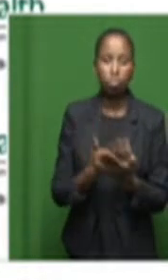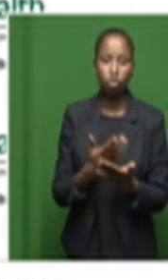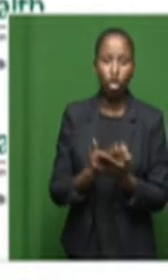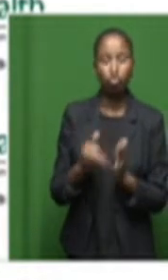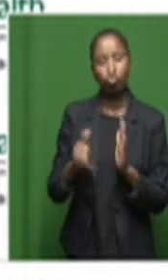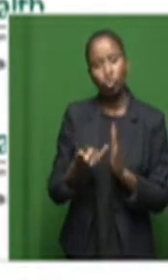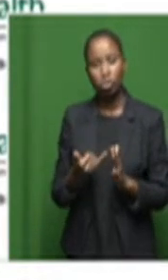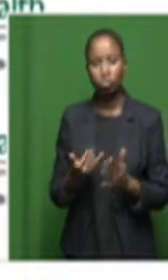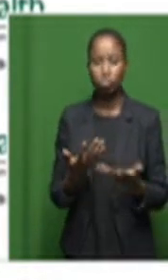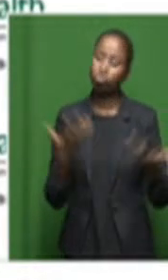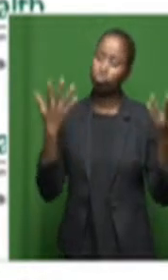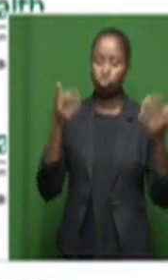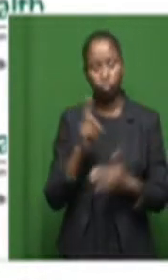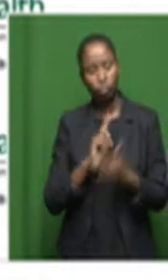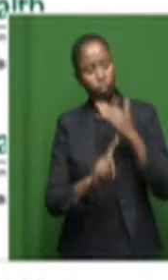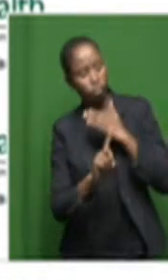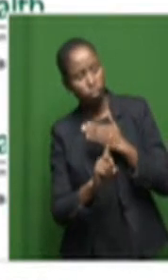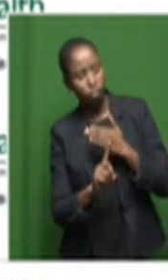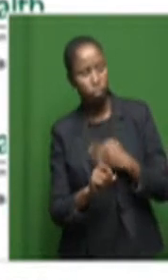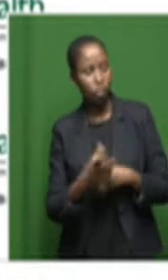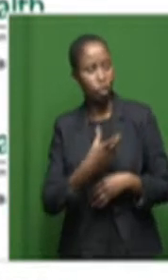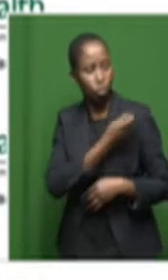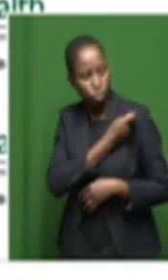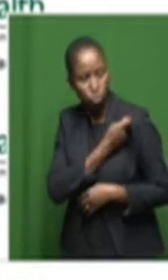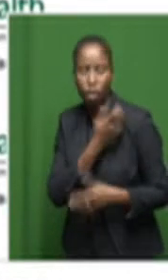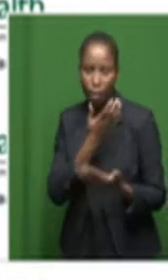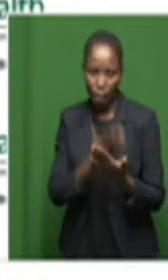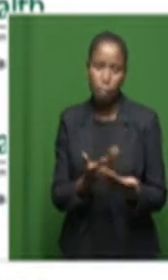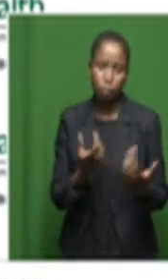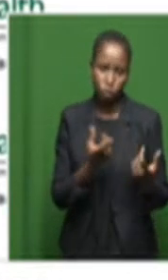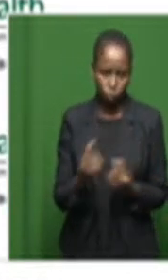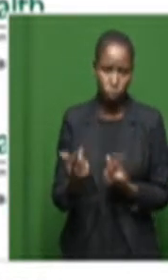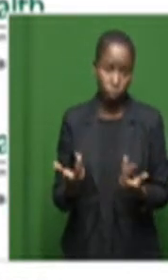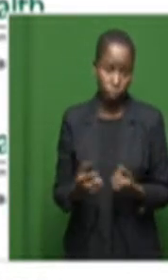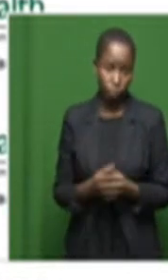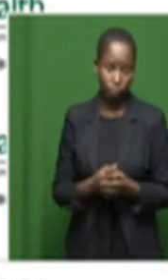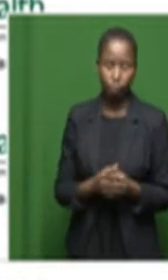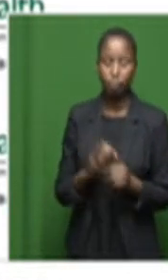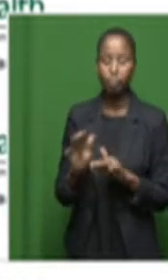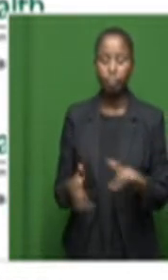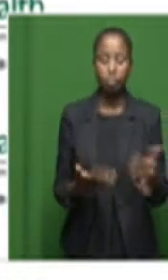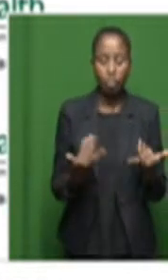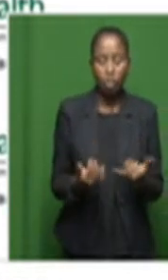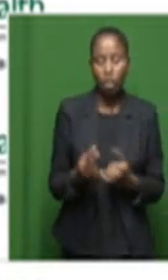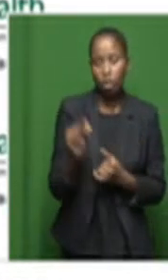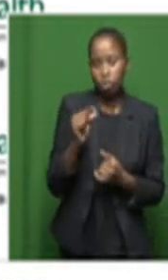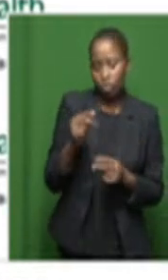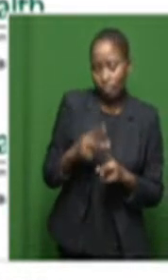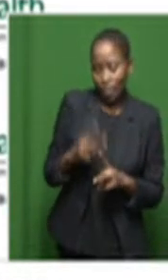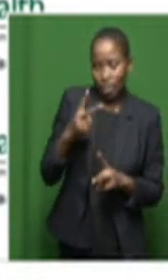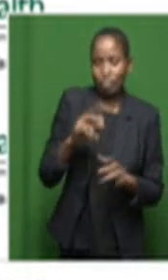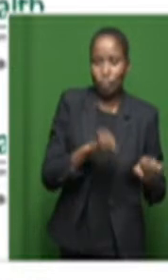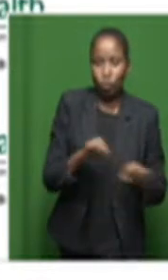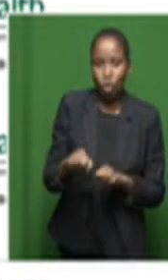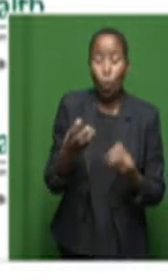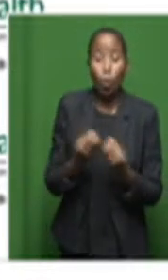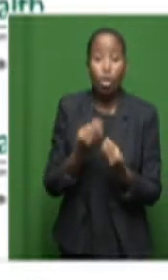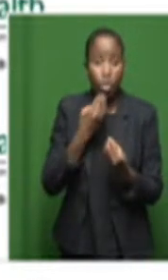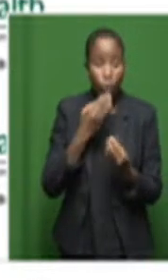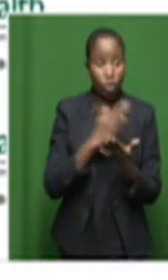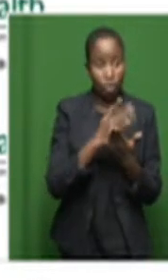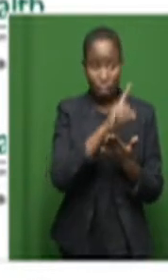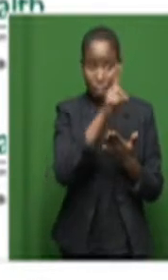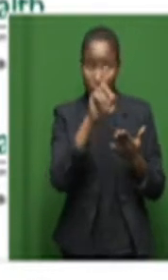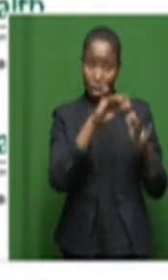on the vaccination site so that they can be inoculated. We have finalized agreement with various private providers so